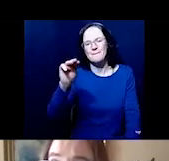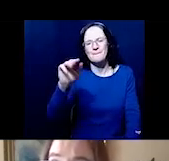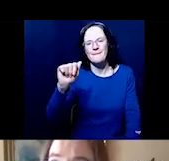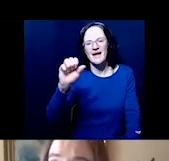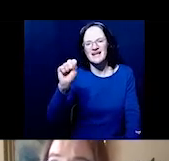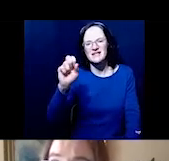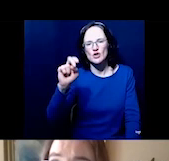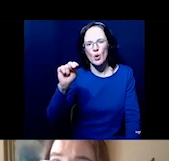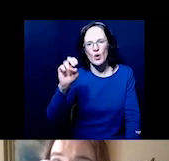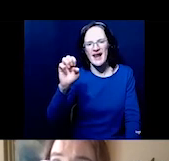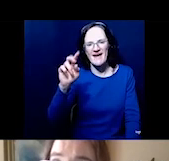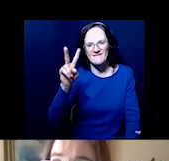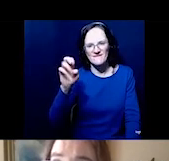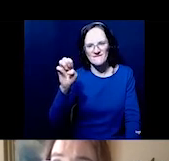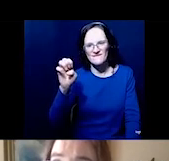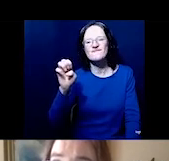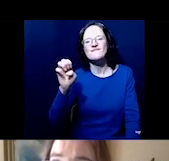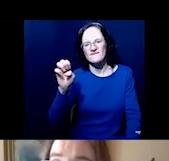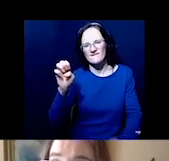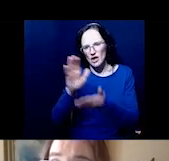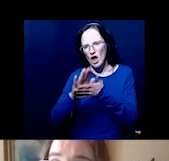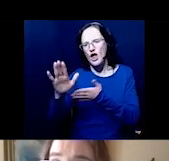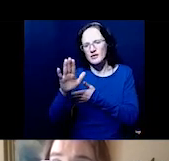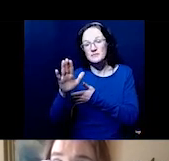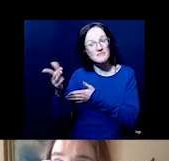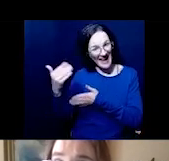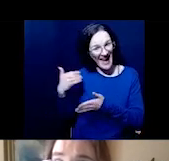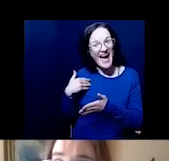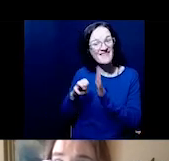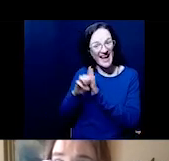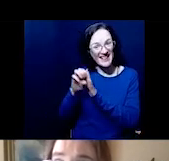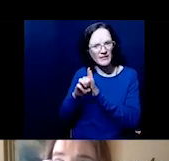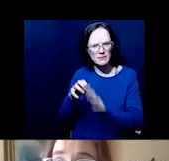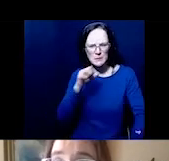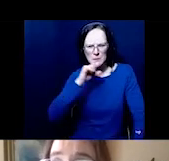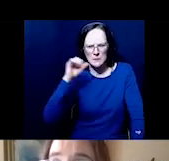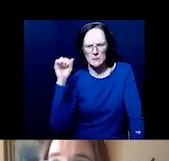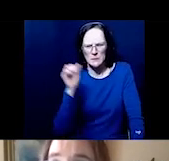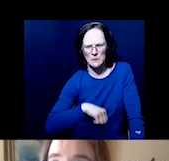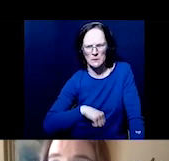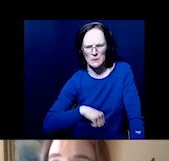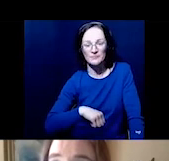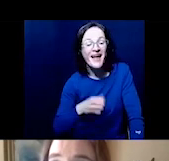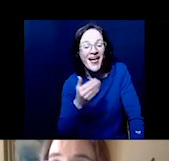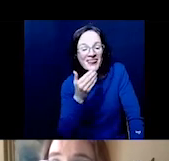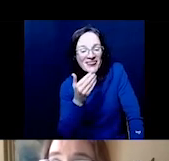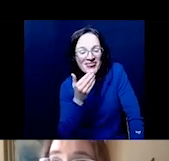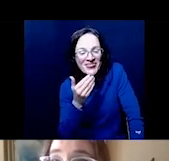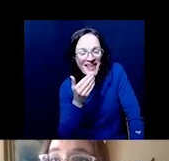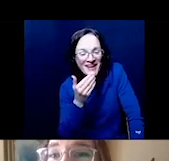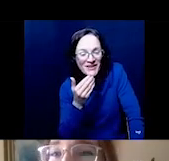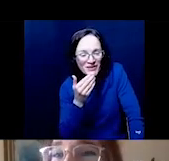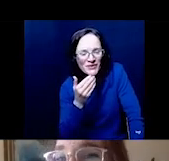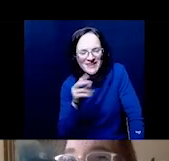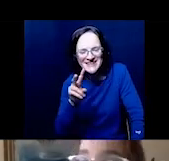an elevator, but everything is like super old. Thank you for the person who wrote CVM égale Cégep du Montréal.